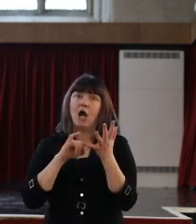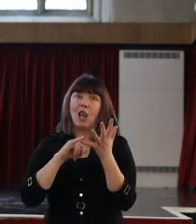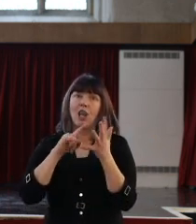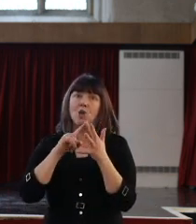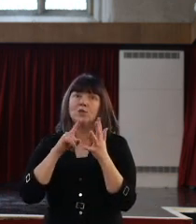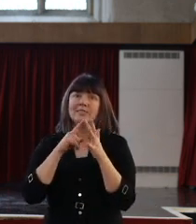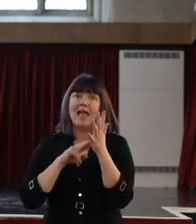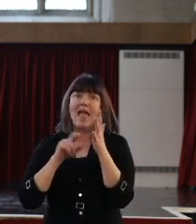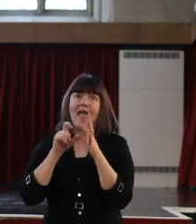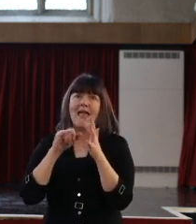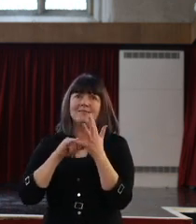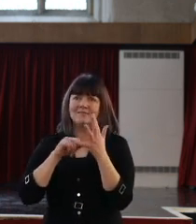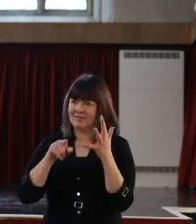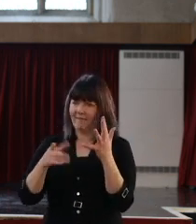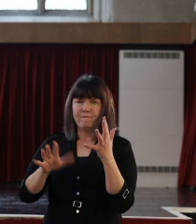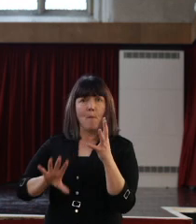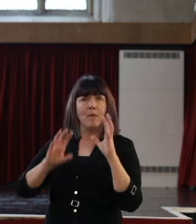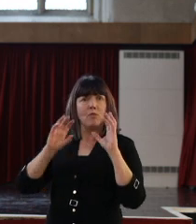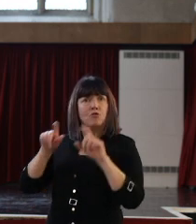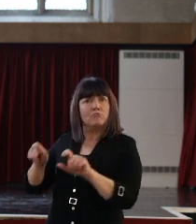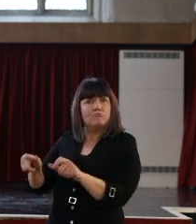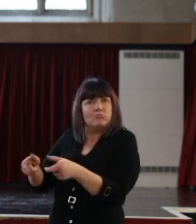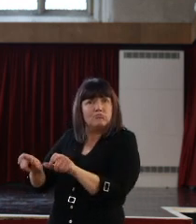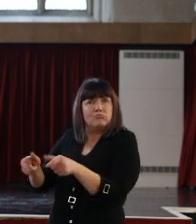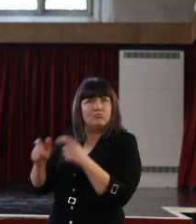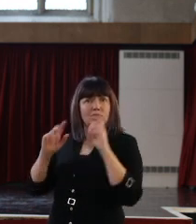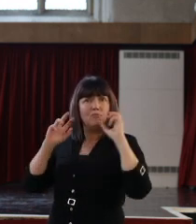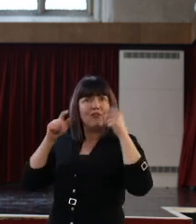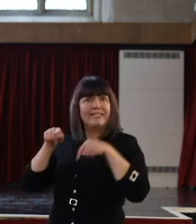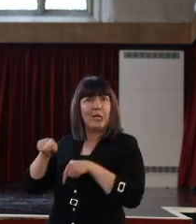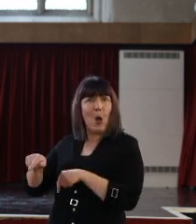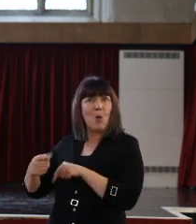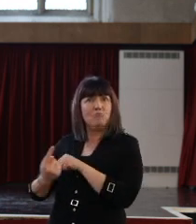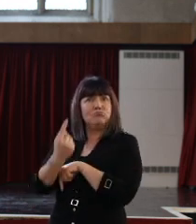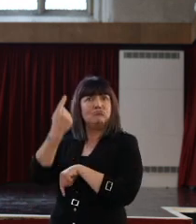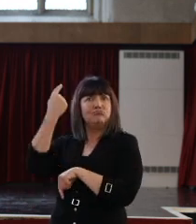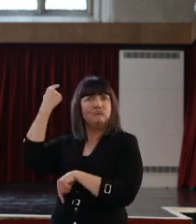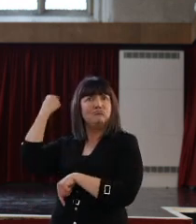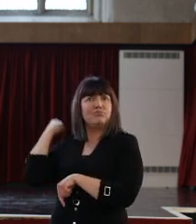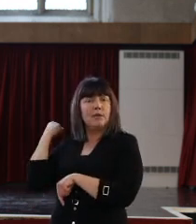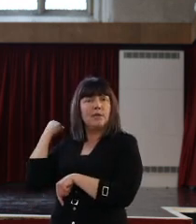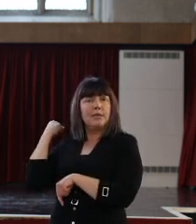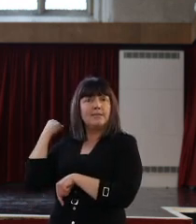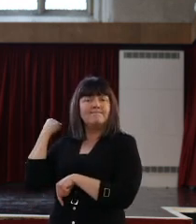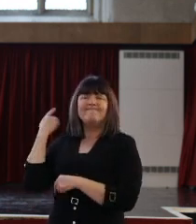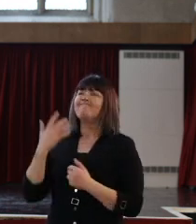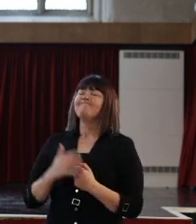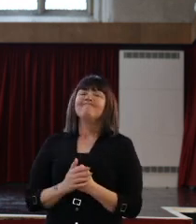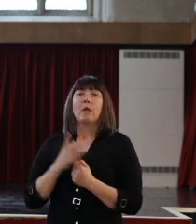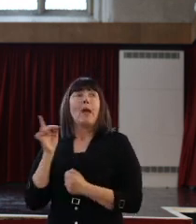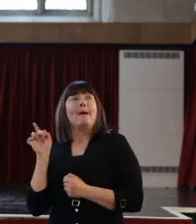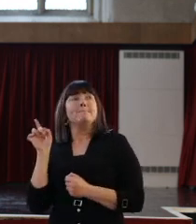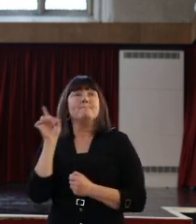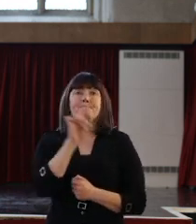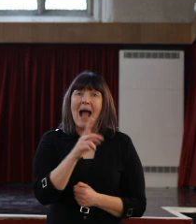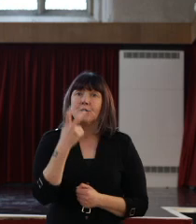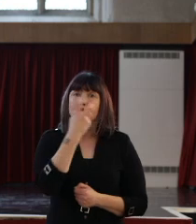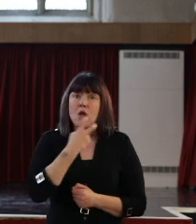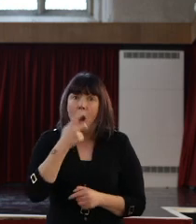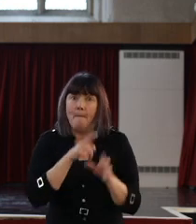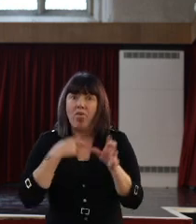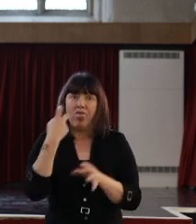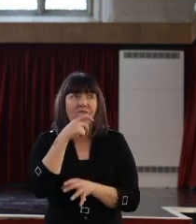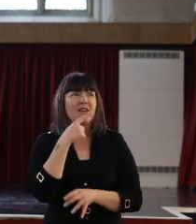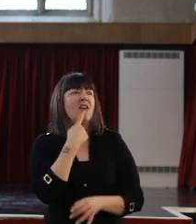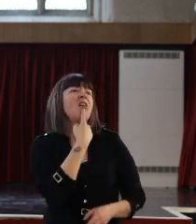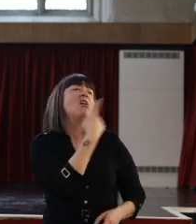dump 12 years before. Now, I never got to go back to Yarmouth to say, I told you so, to my stepdad,